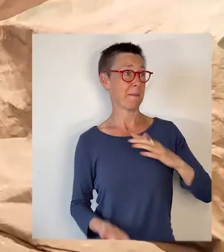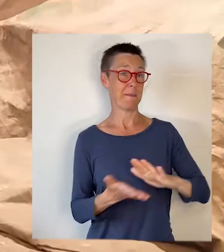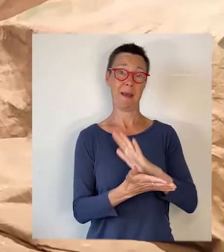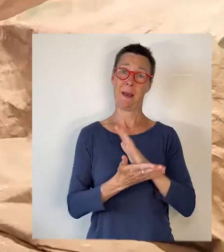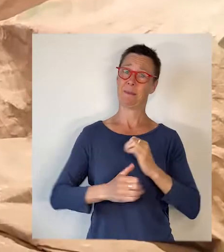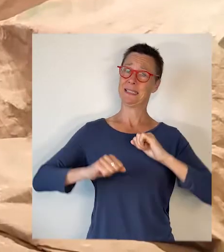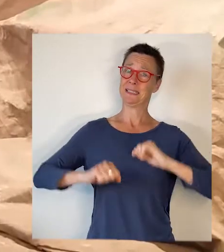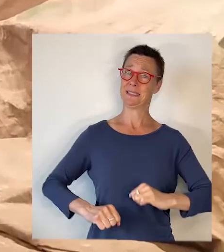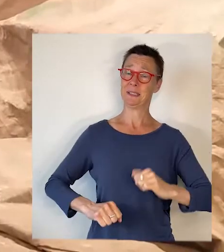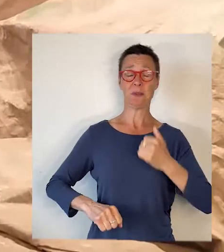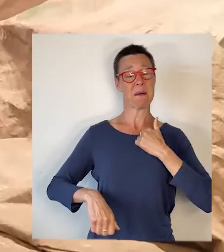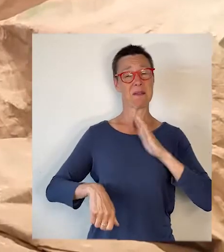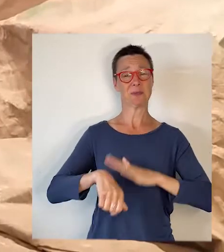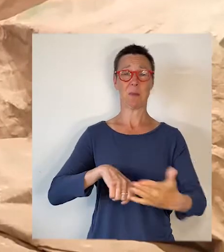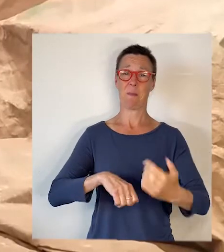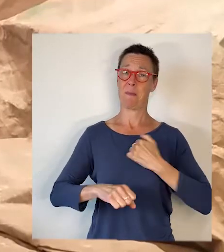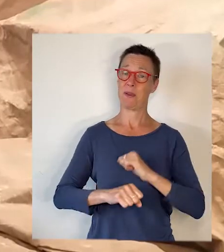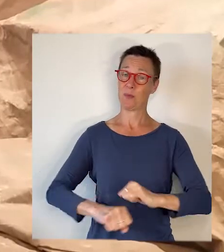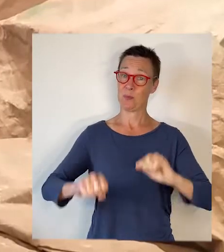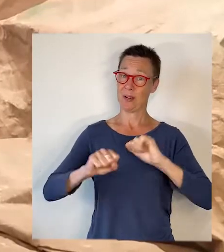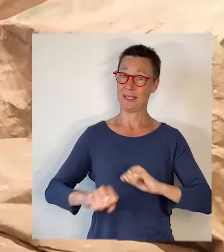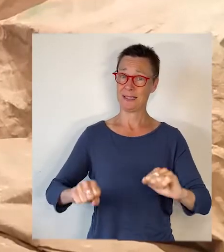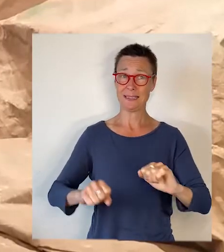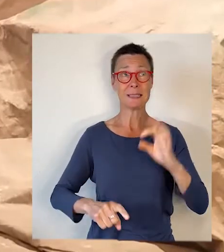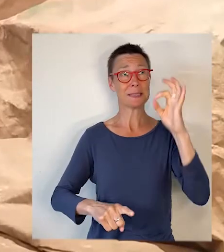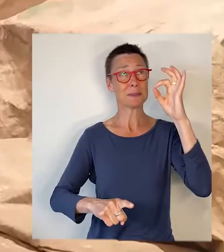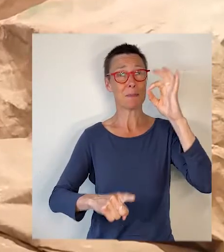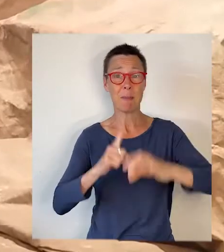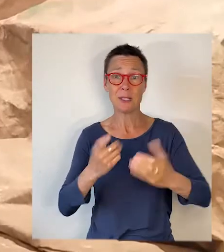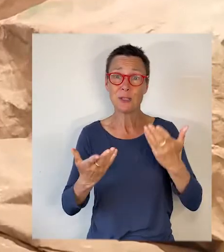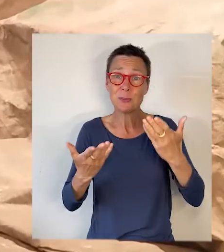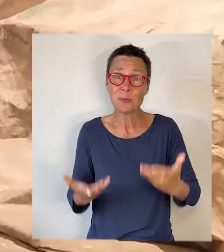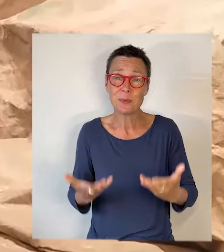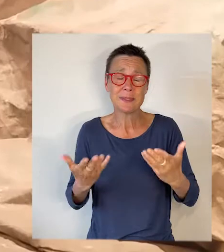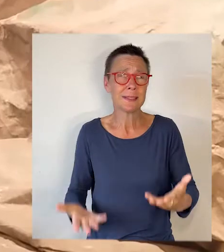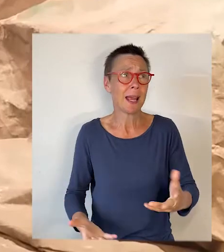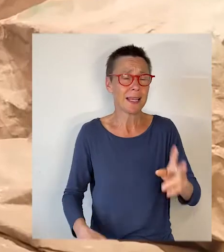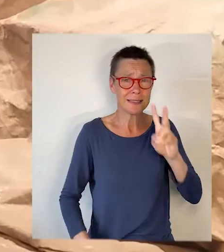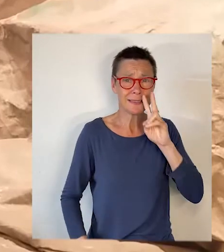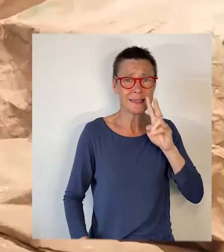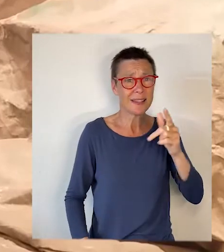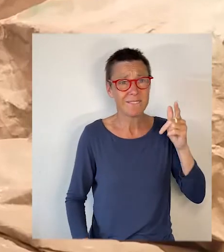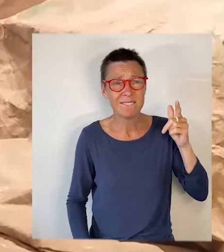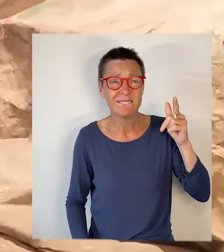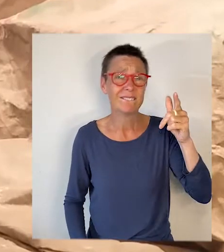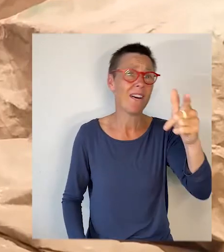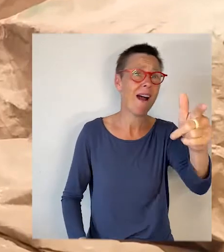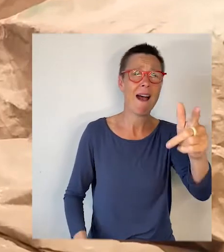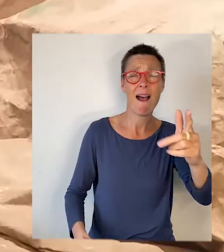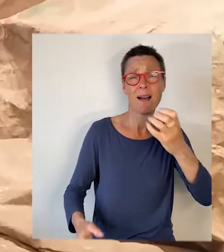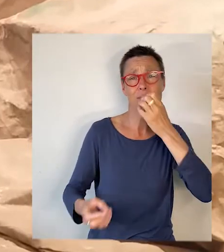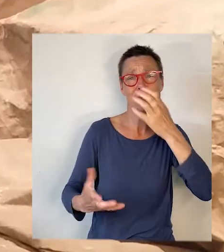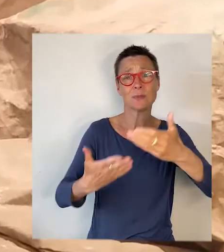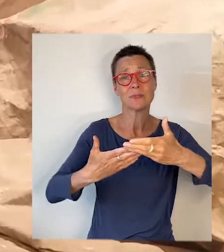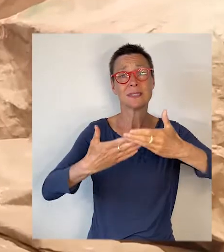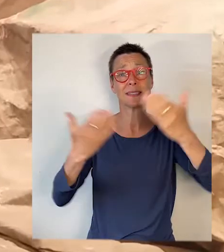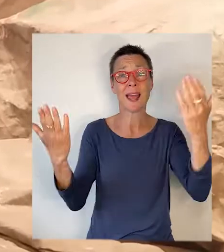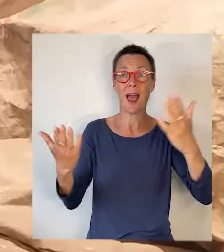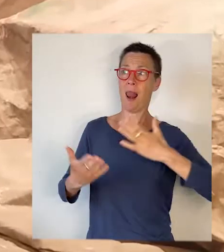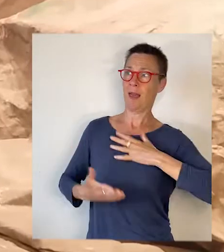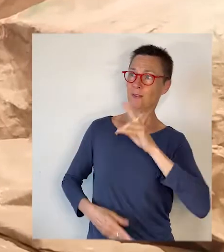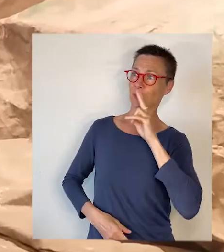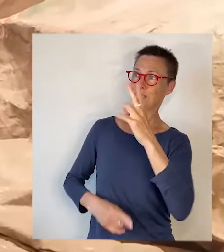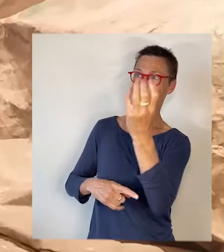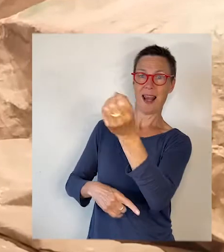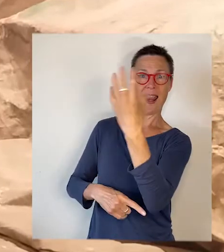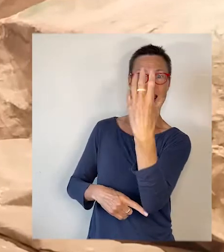so I don't mind waiting. Especially on a day like today, when you can see for miles down the coast. And I love the view of the lighthouse from